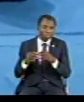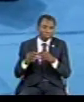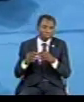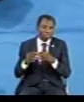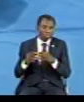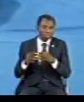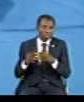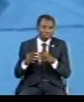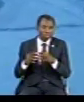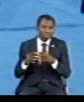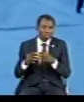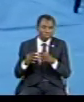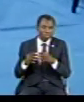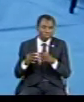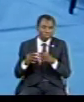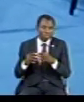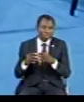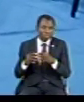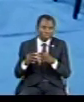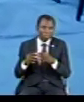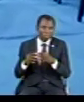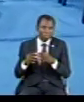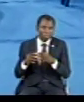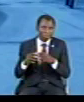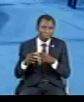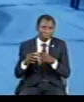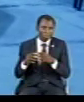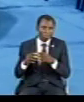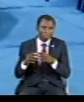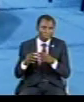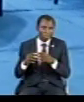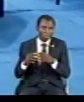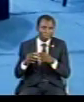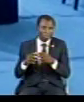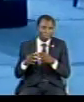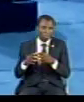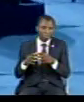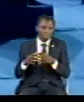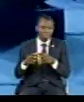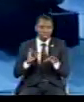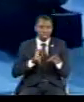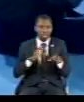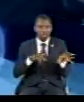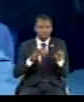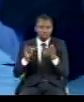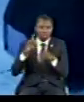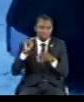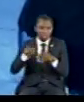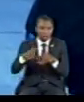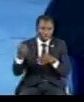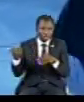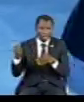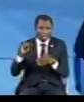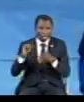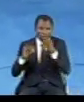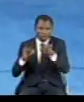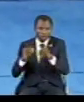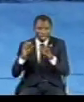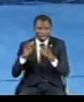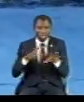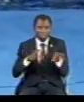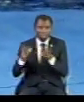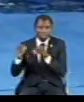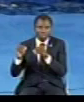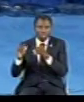before. I can't cross the bridge. I put the other leg. I put the other leg. I turn